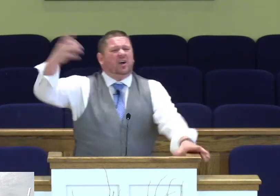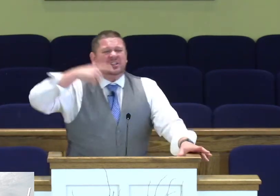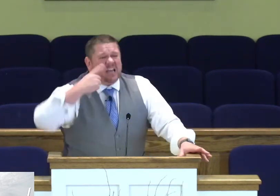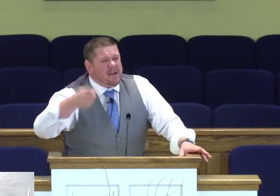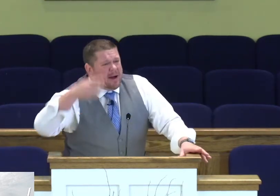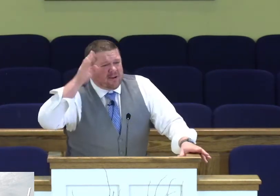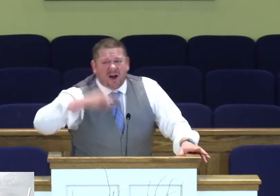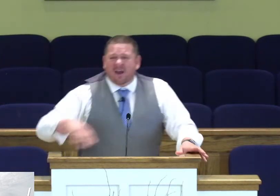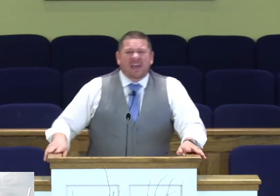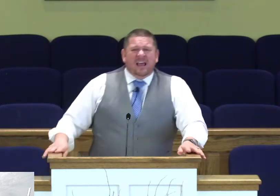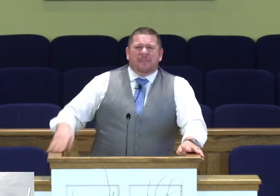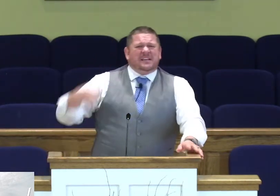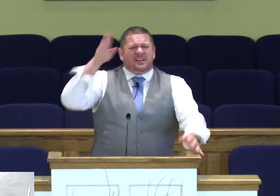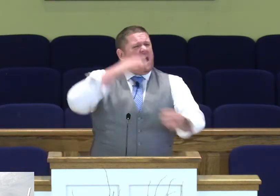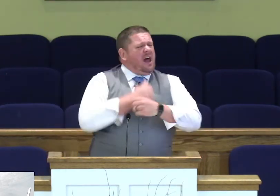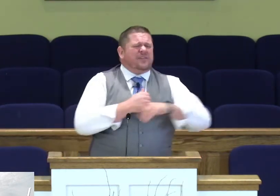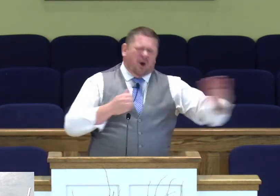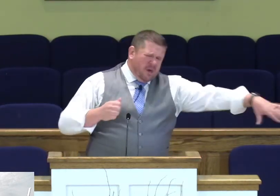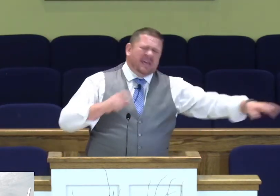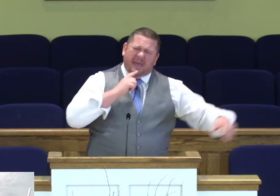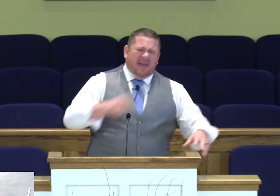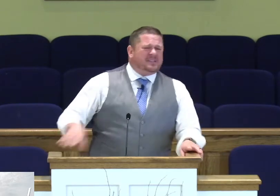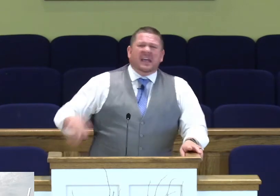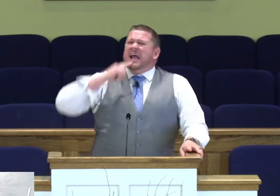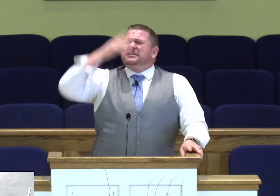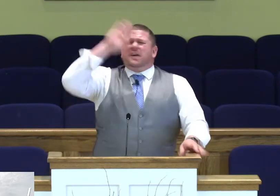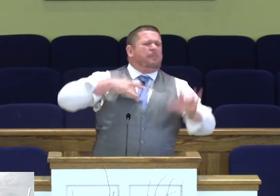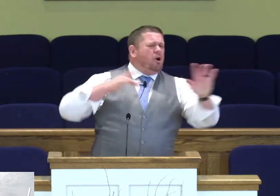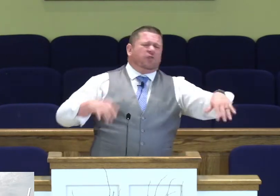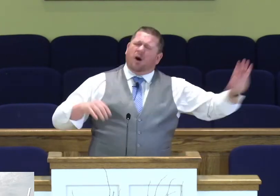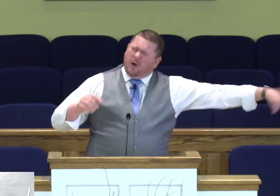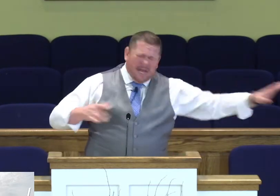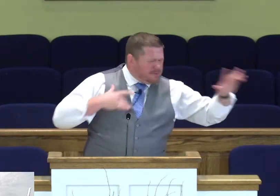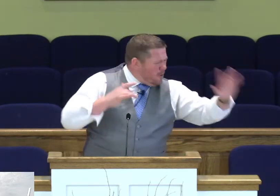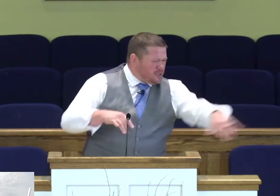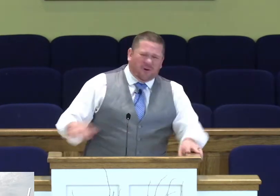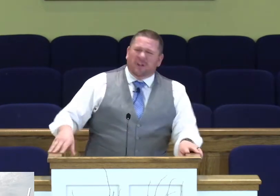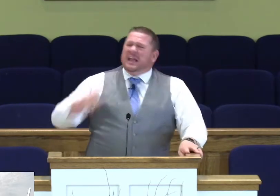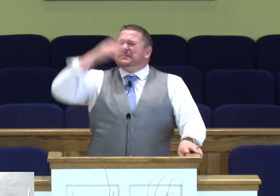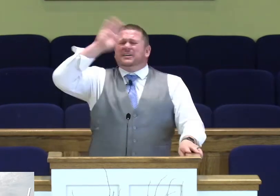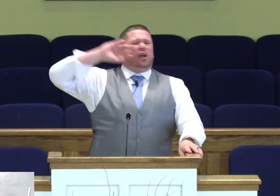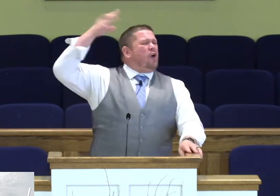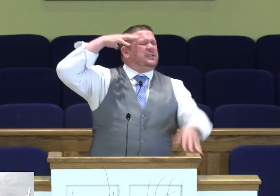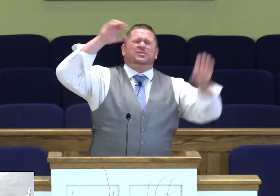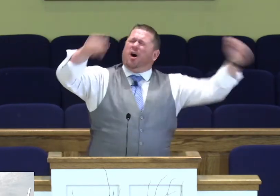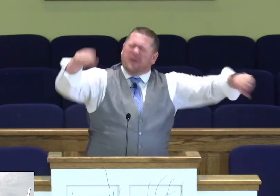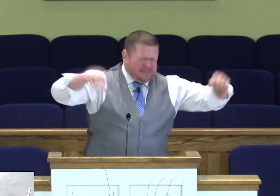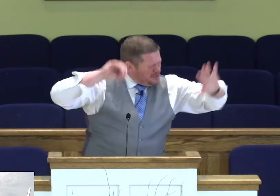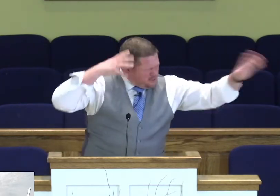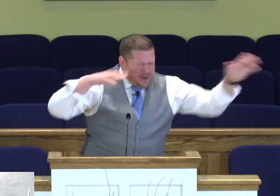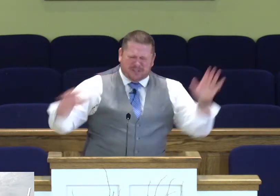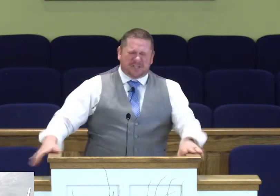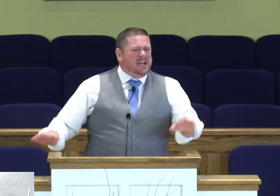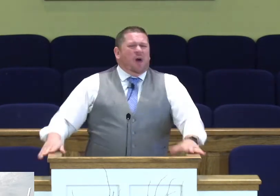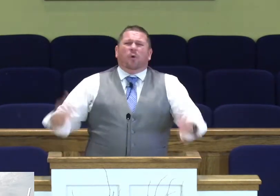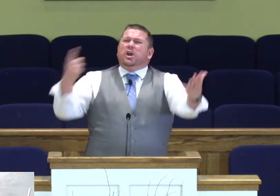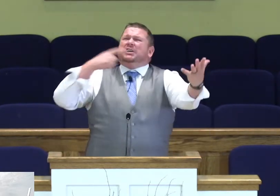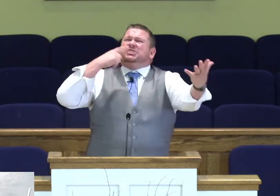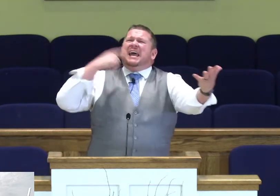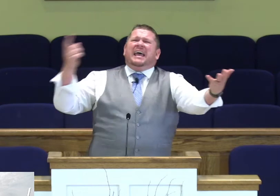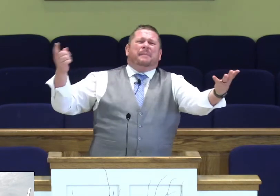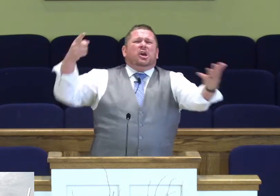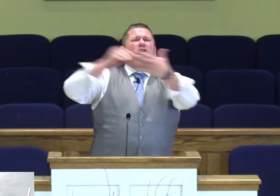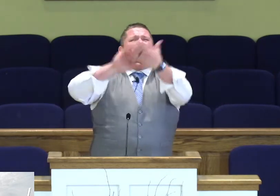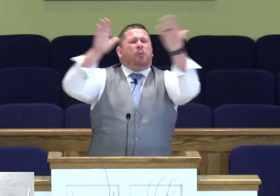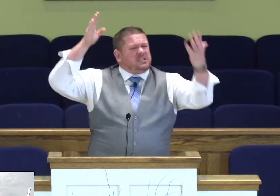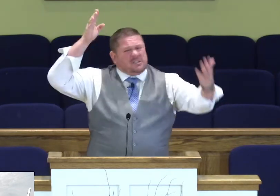What are you going to say about God? I mean, isn't God loving? Oh, he is. Isn't God merciful? Oh, he's merciful. Isn't God gracious? Oh, yes, he's gracious. What are you going to